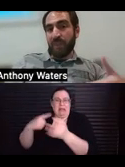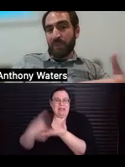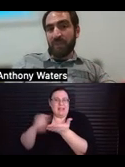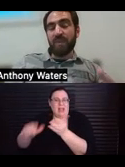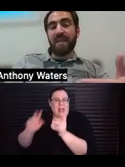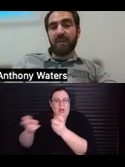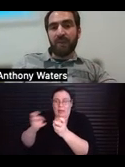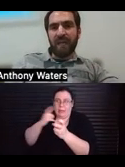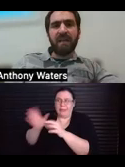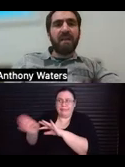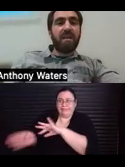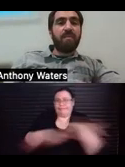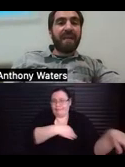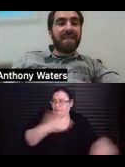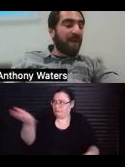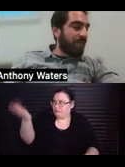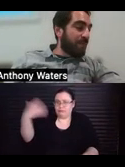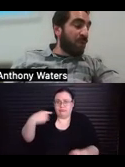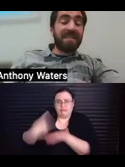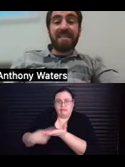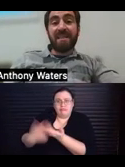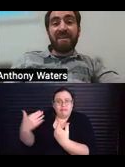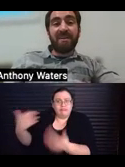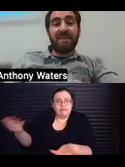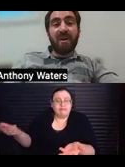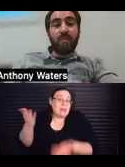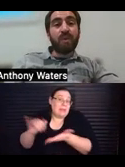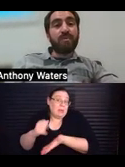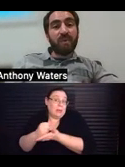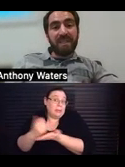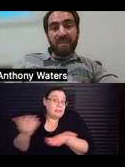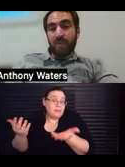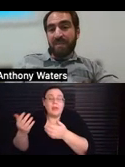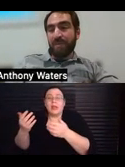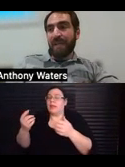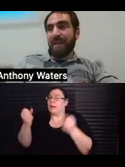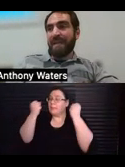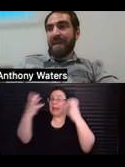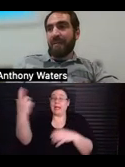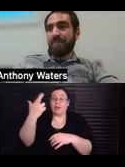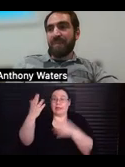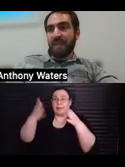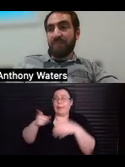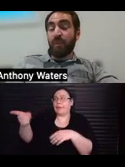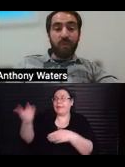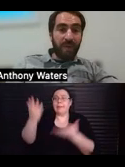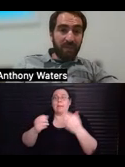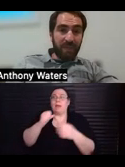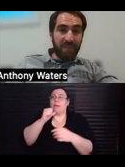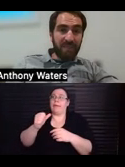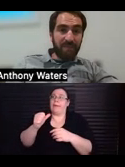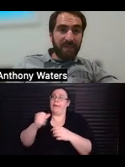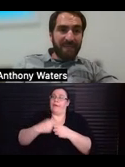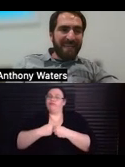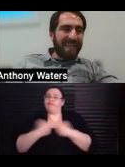feeling, whether it's suicidal or not. But I guess my point is that there are multiple reasons why somebody may not be forthright